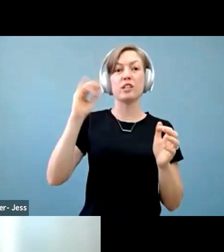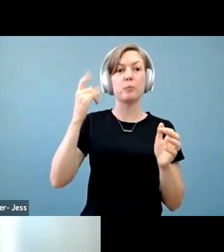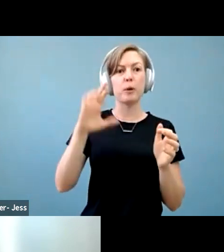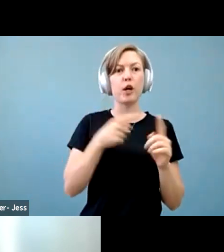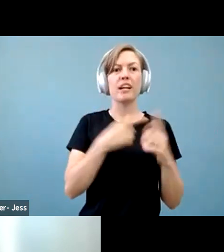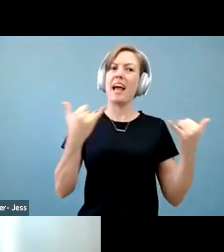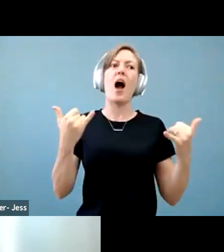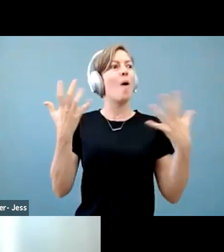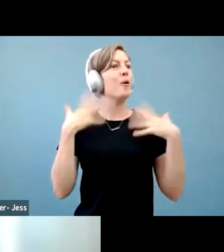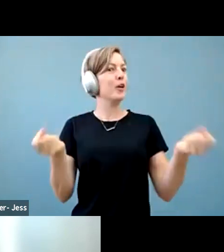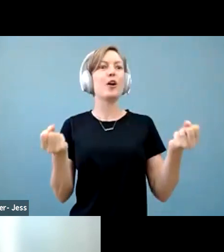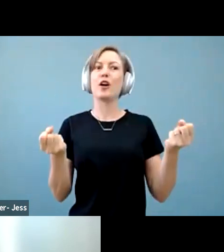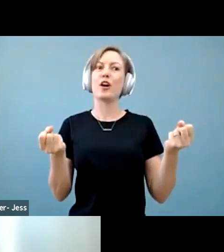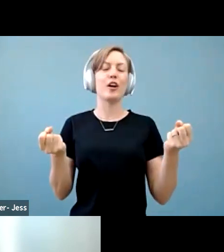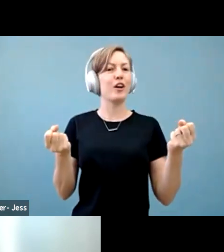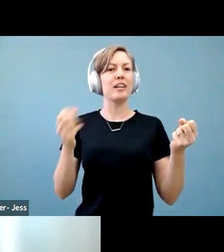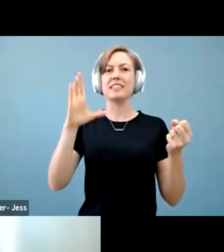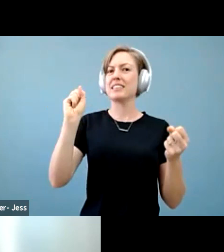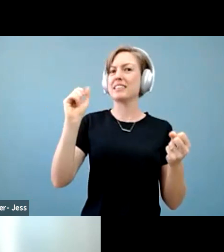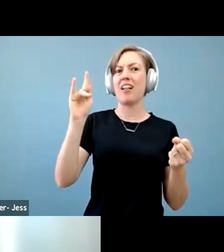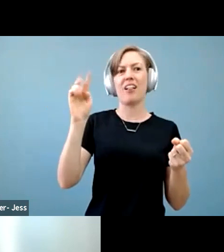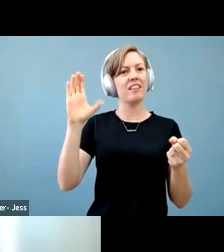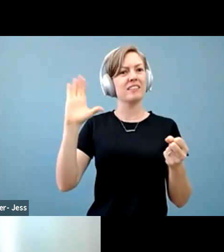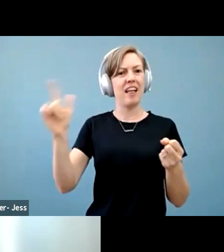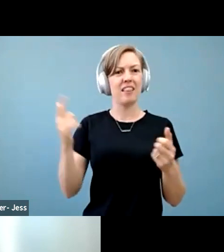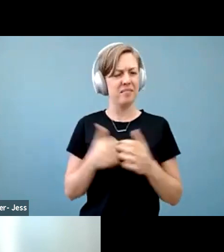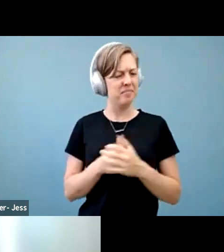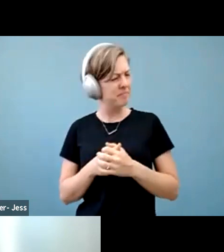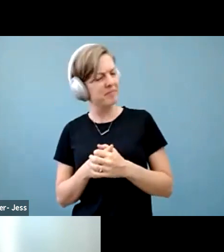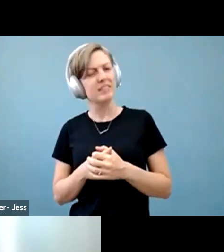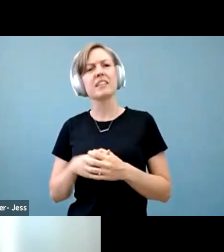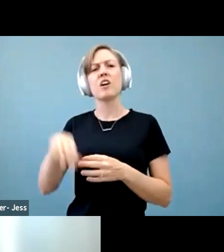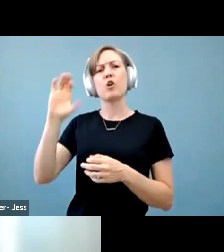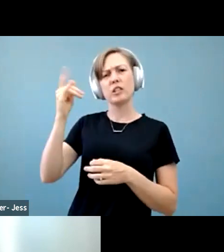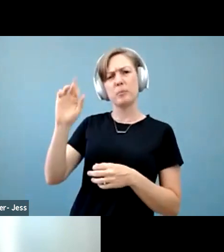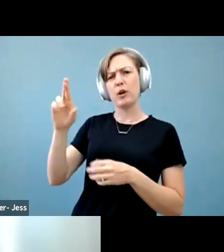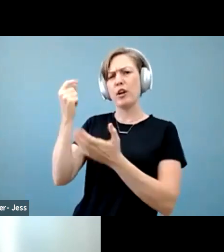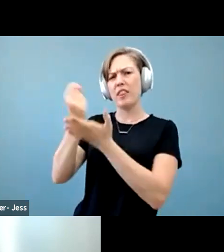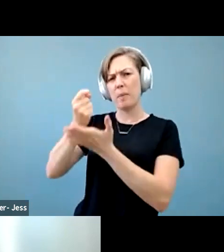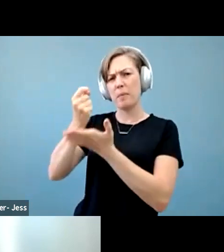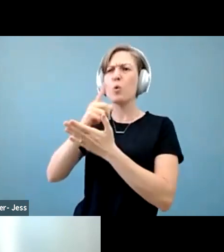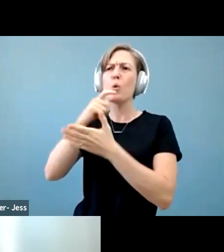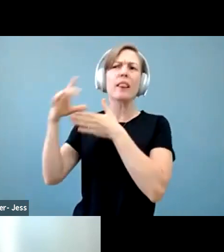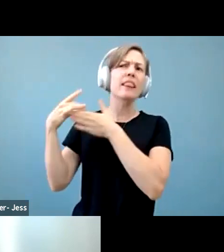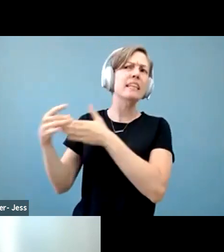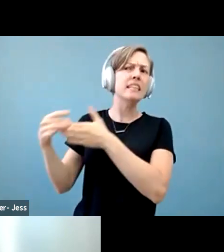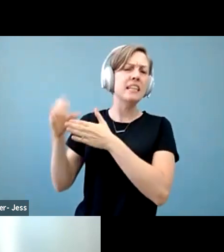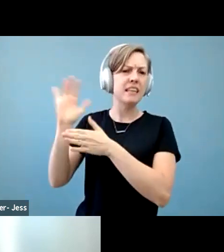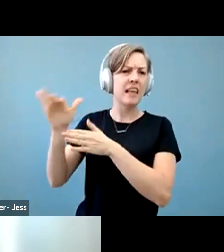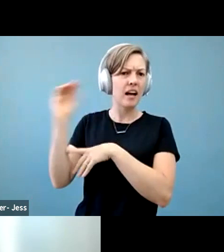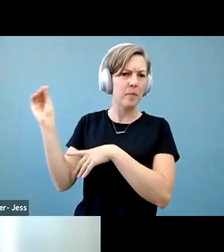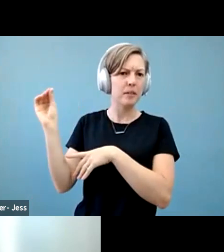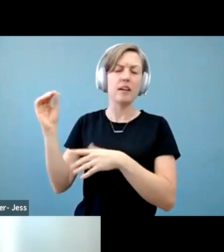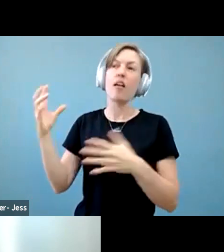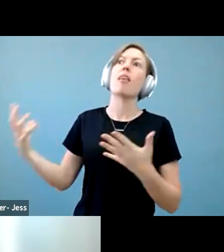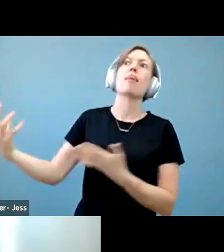we're curing sickle cell. And if you look at CRISPR Therapeutics and who's in the leadership on that company, making